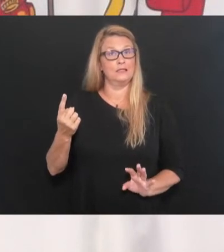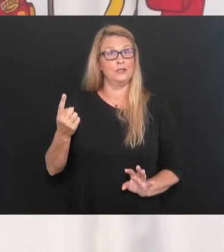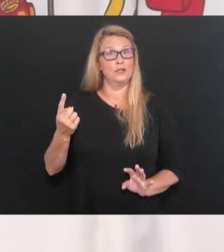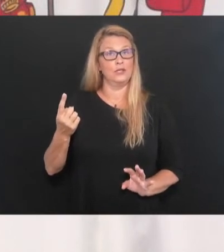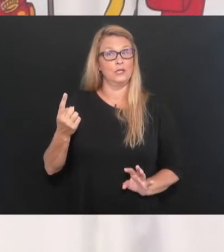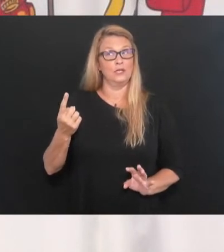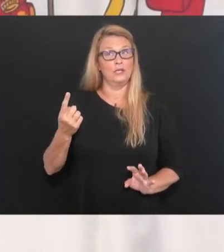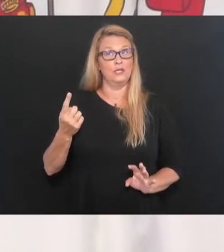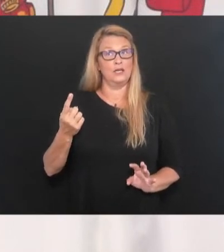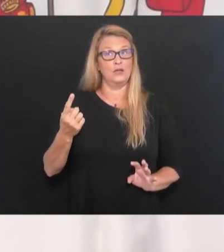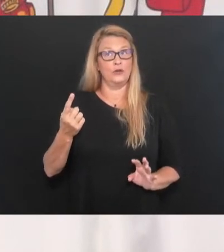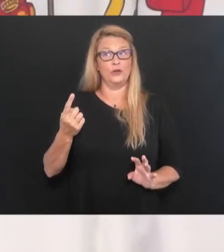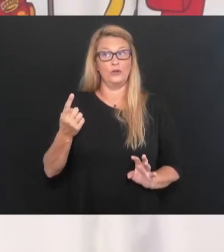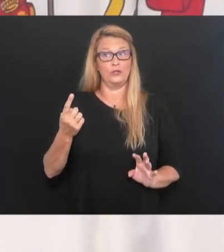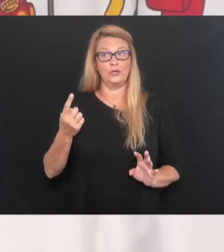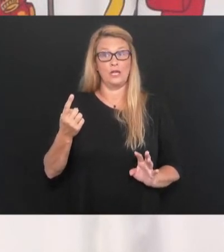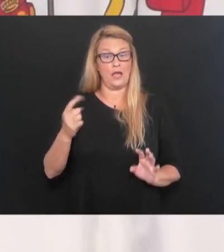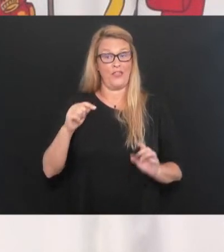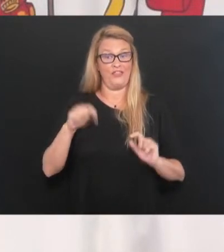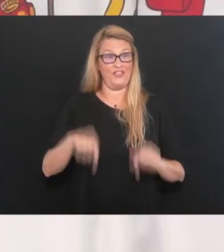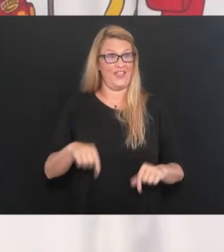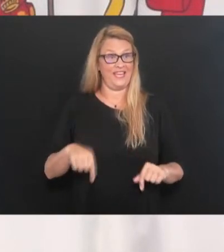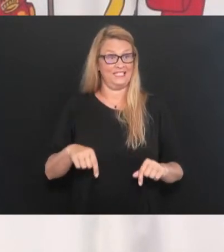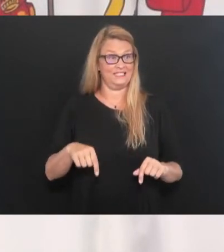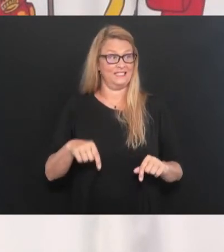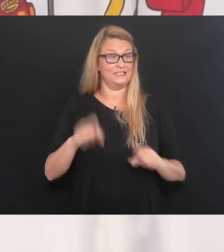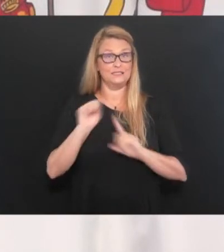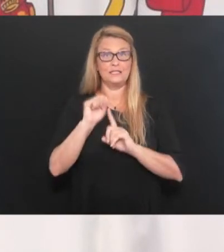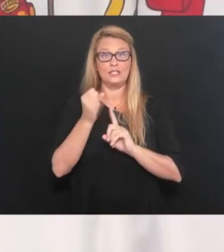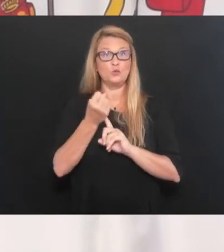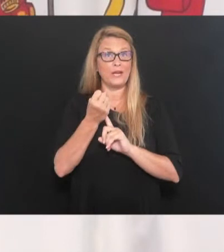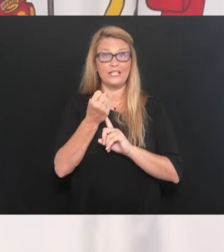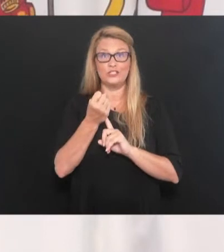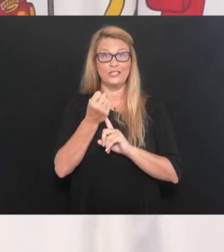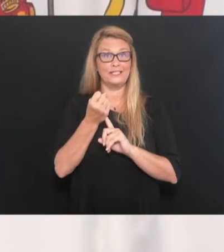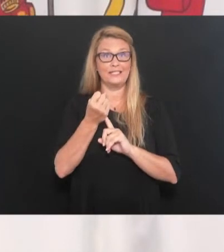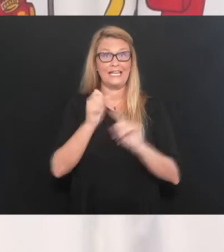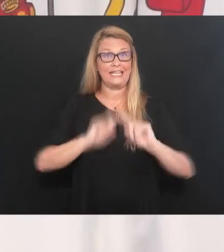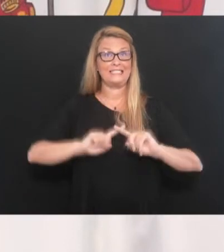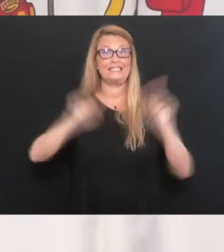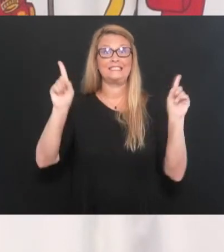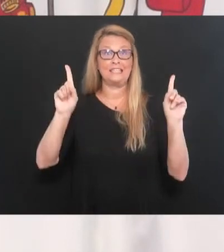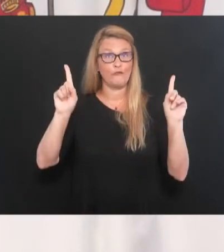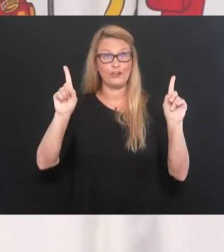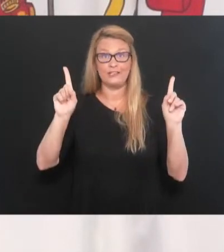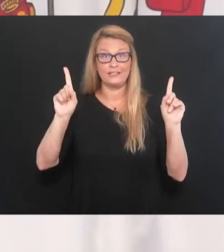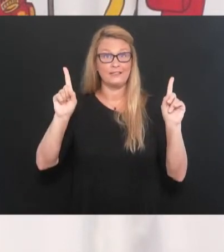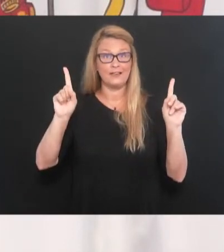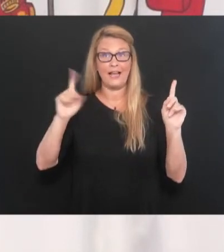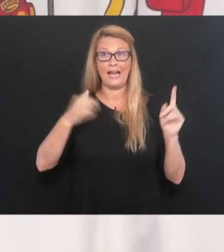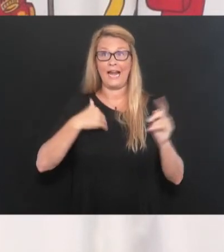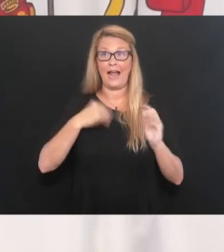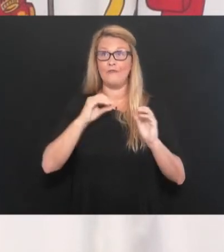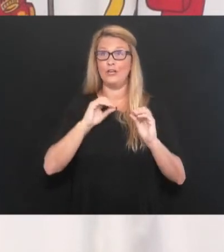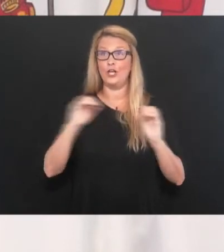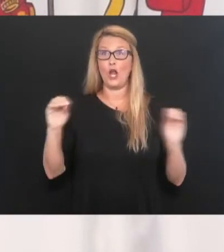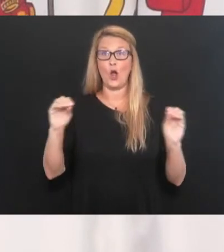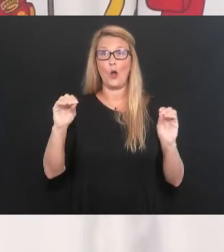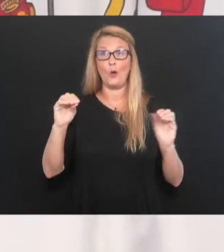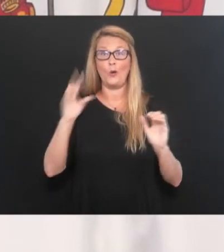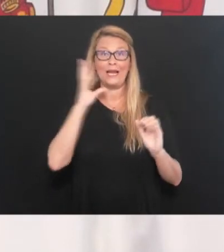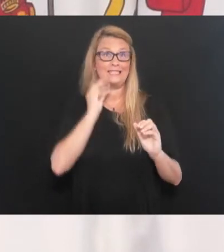is untested, waters, and there's surely no playbook. And I'm going to, I will